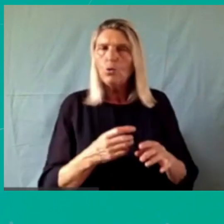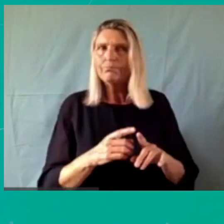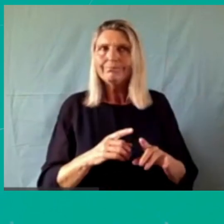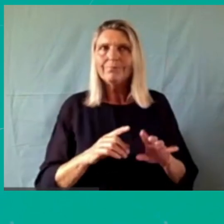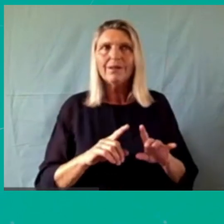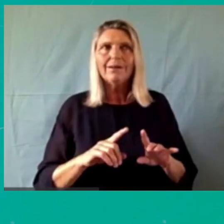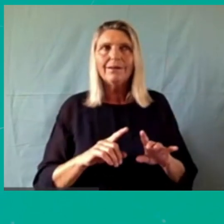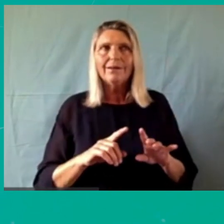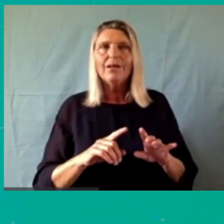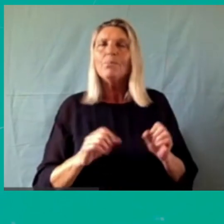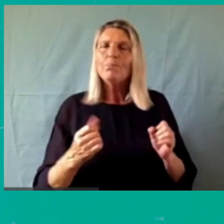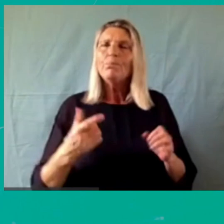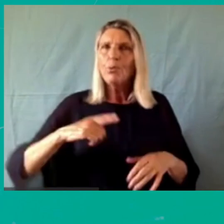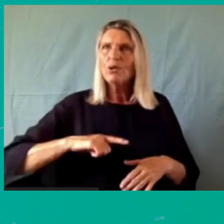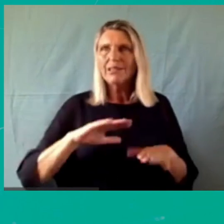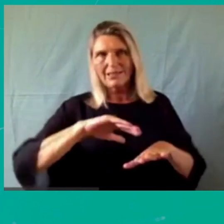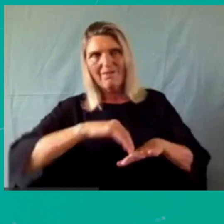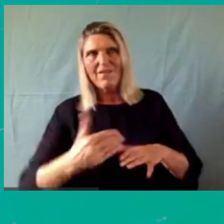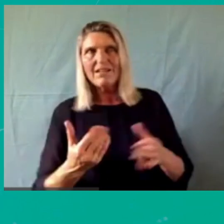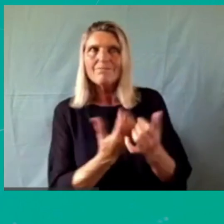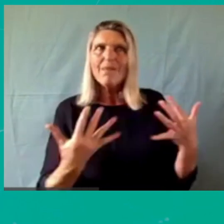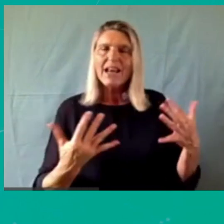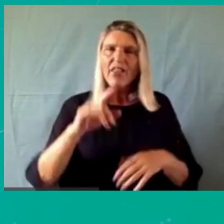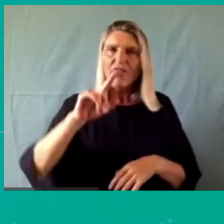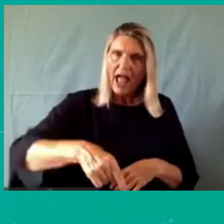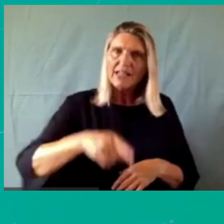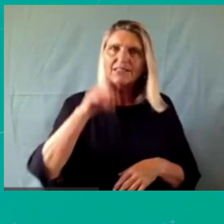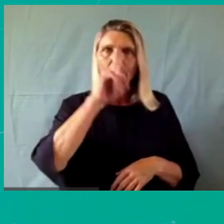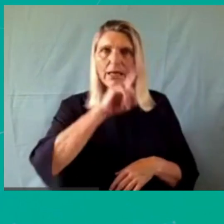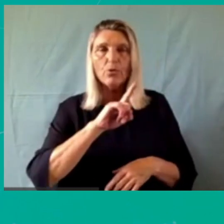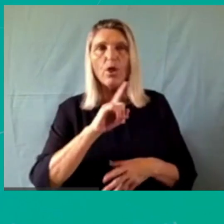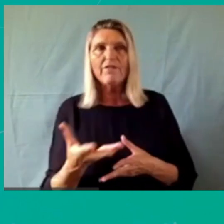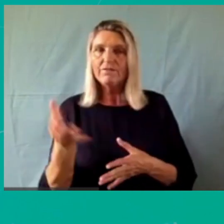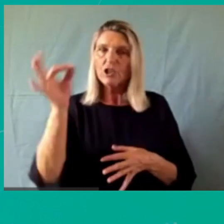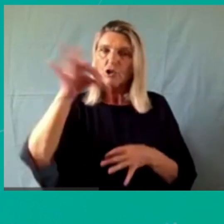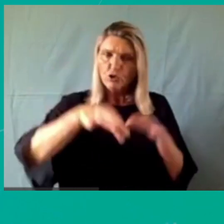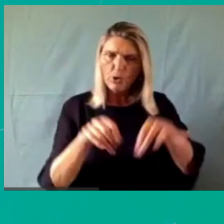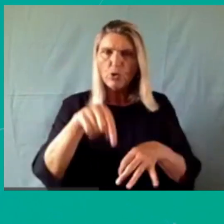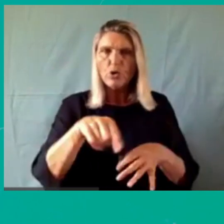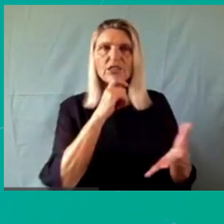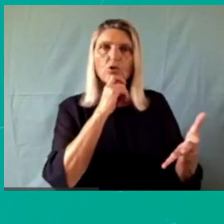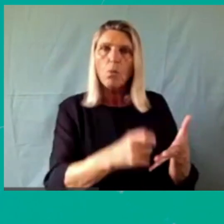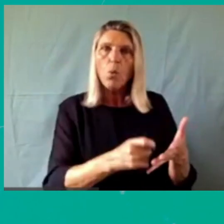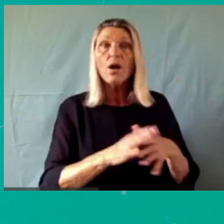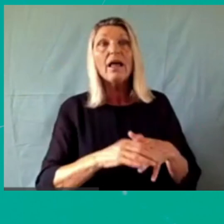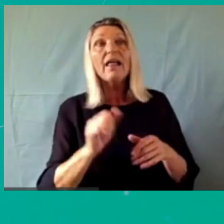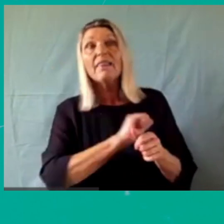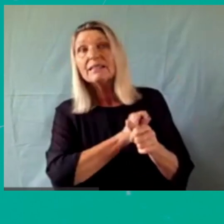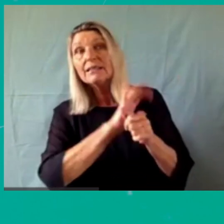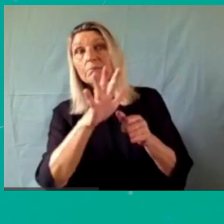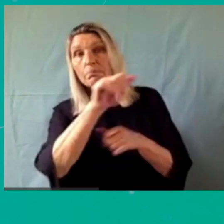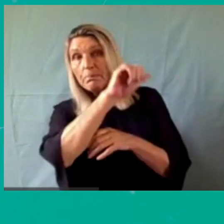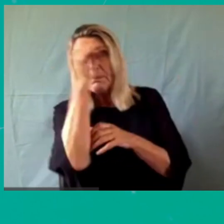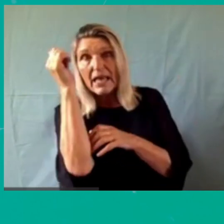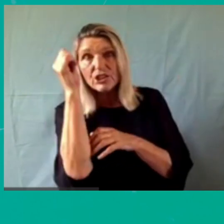of the thousands of people who engaged with us, of the specialists and advocates working tirelessly in our communities to